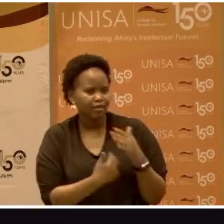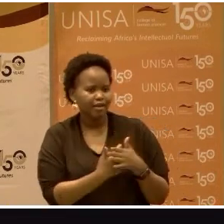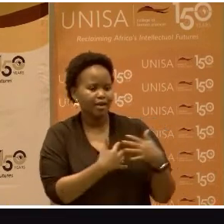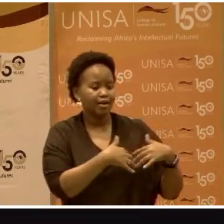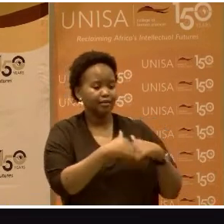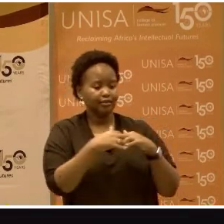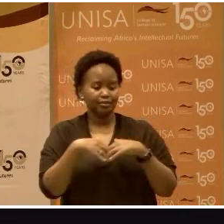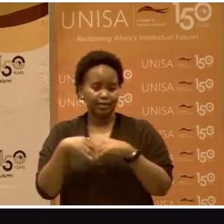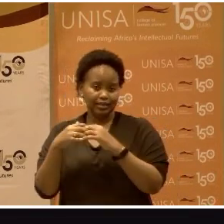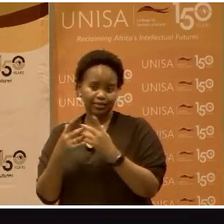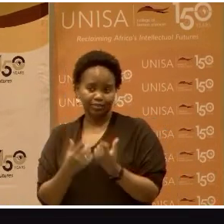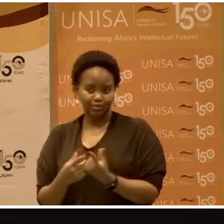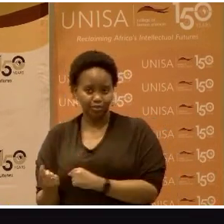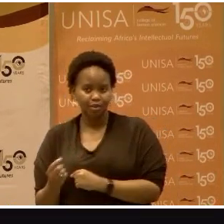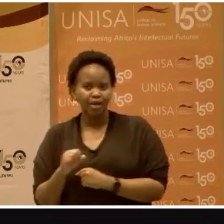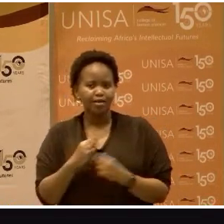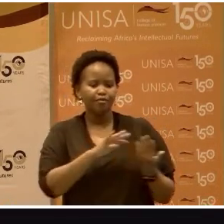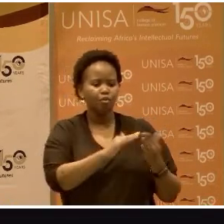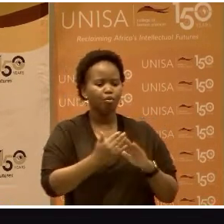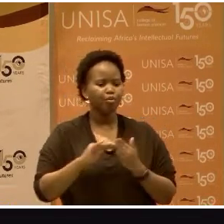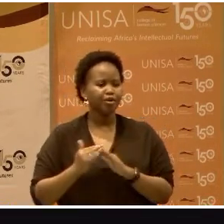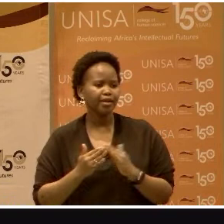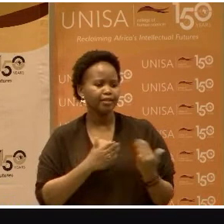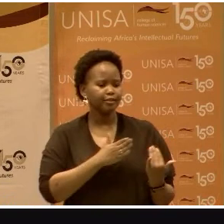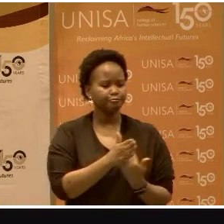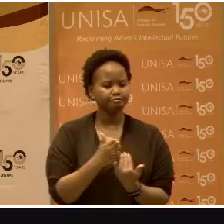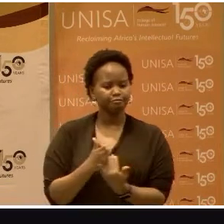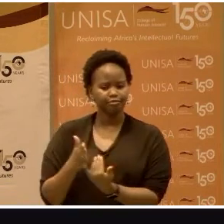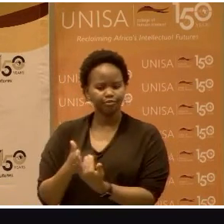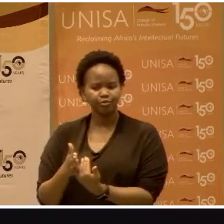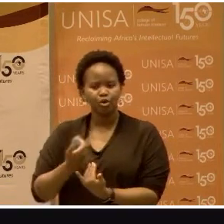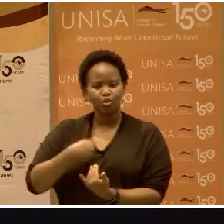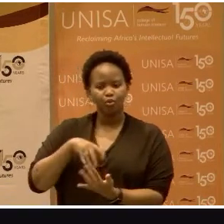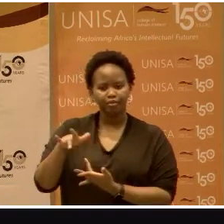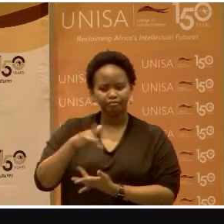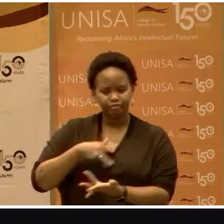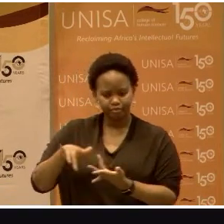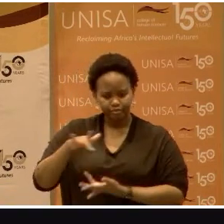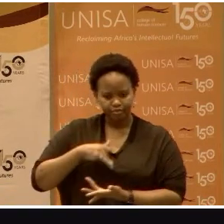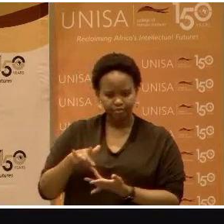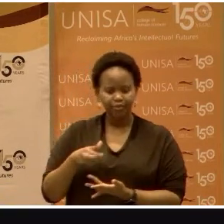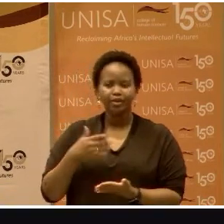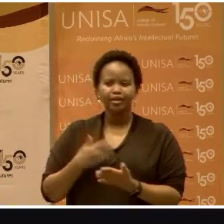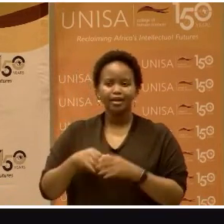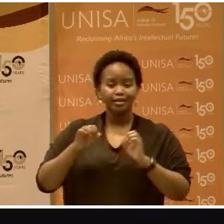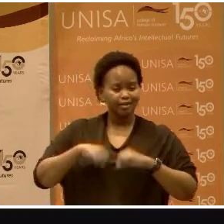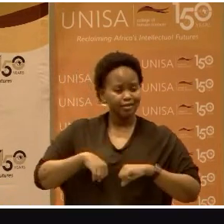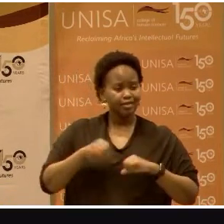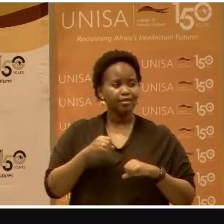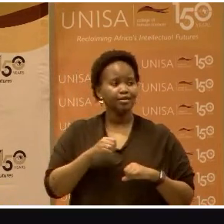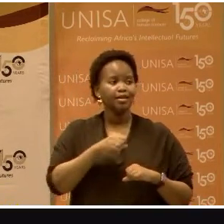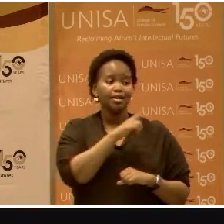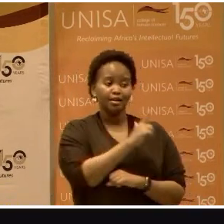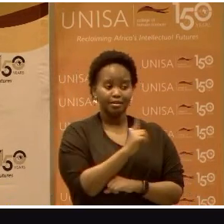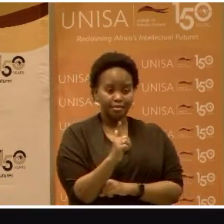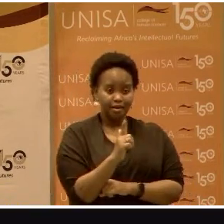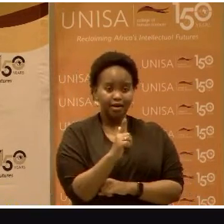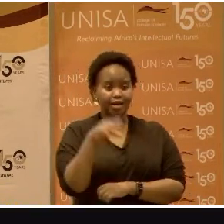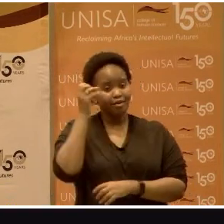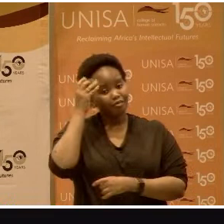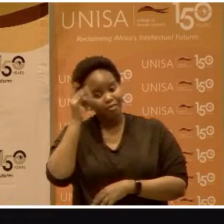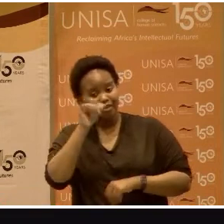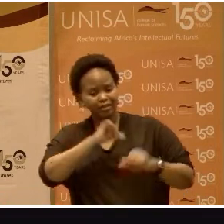commitments, community engagement and outreaches. Yes, as library and information science professional, we can actively